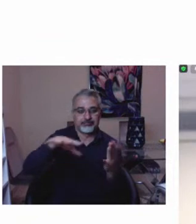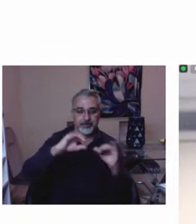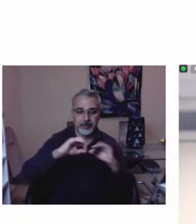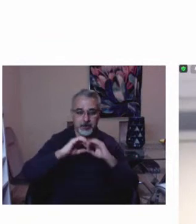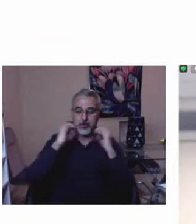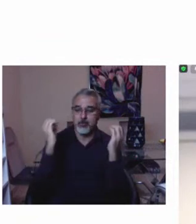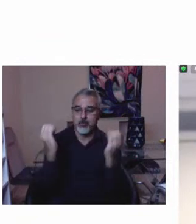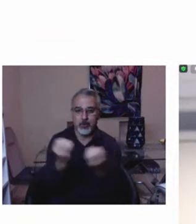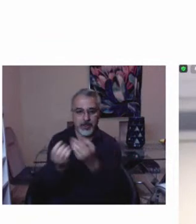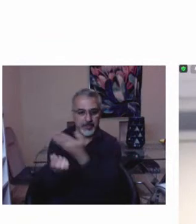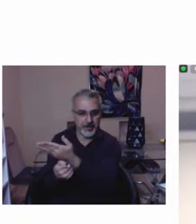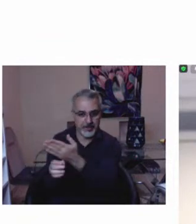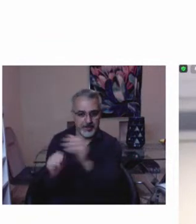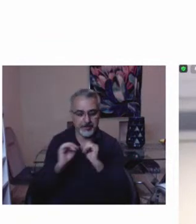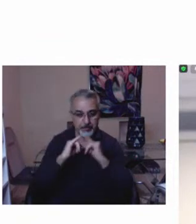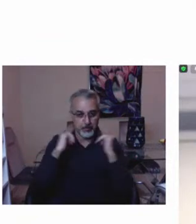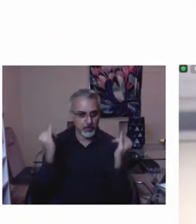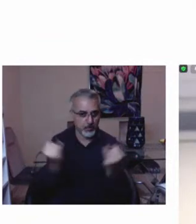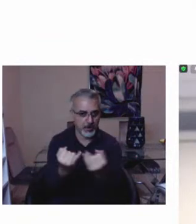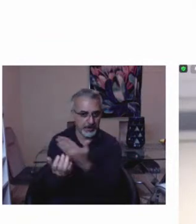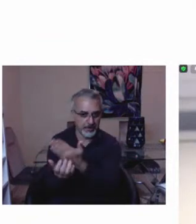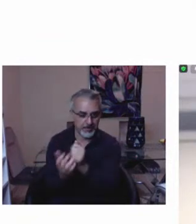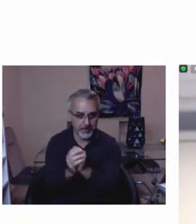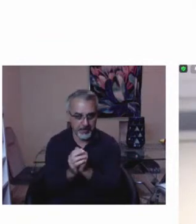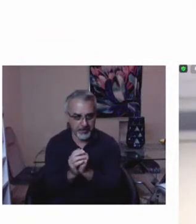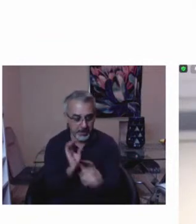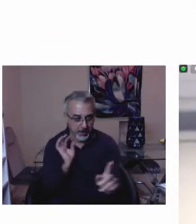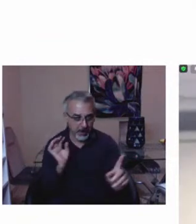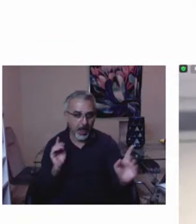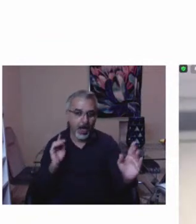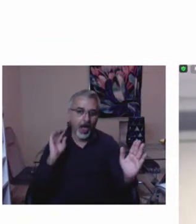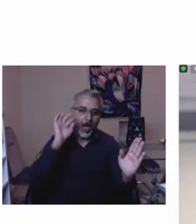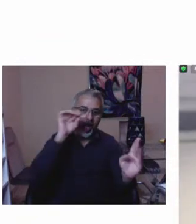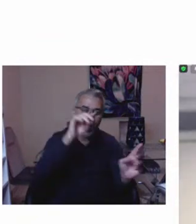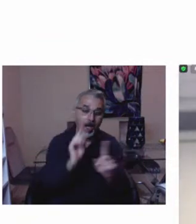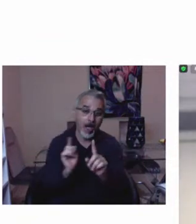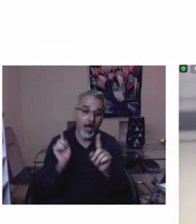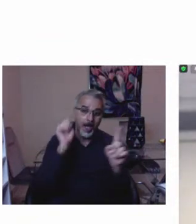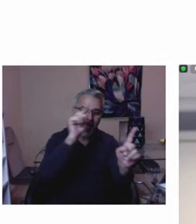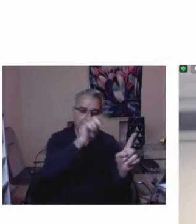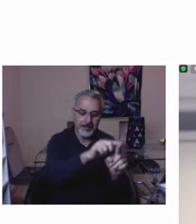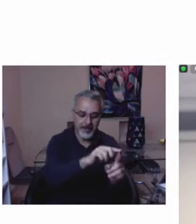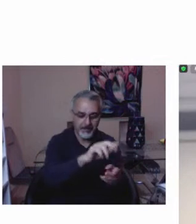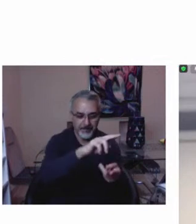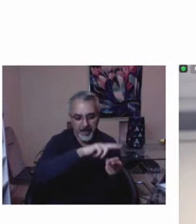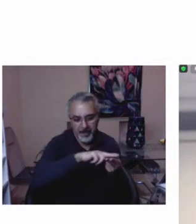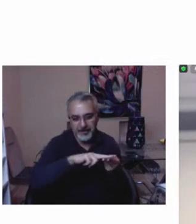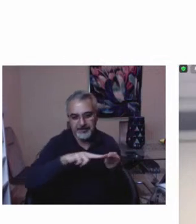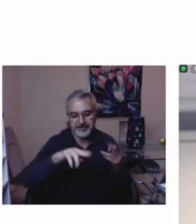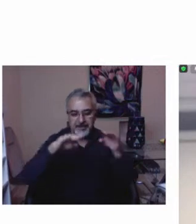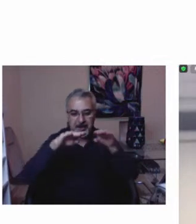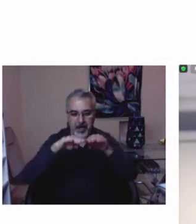YPS recognized the role played by the youth for the peace building and give us a kind of a roadmap to help